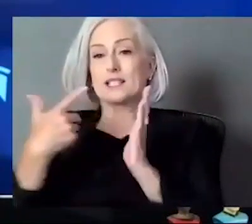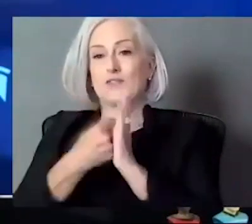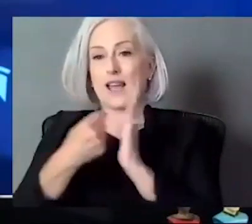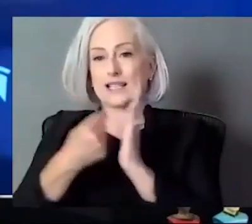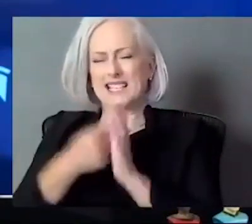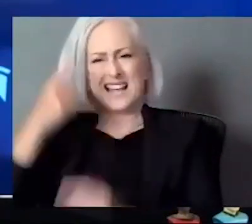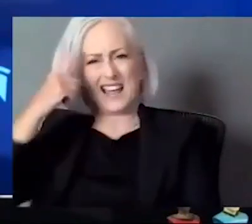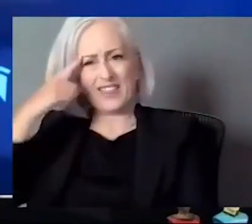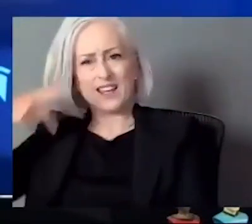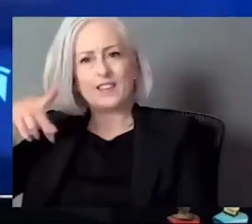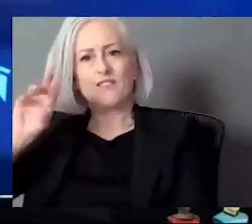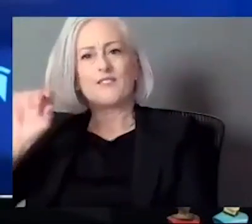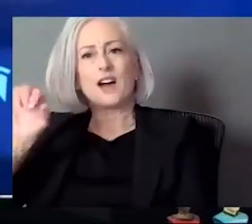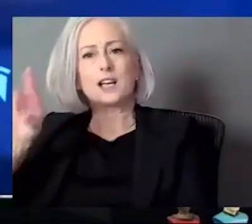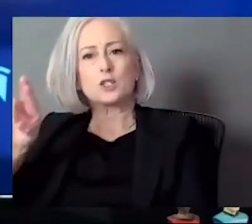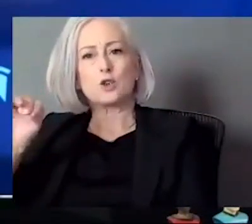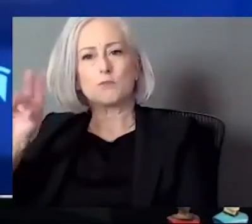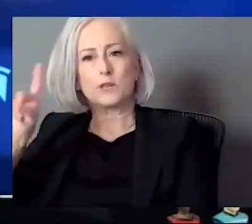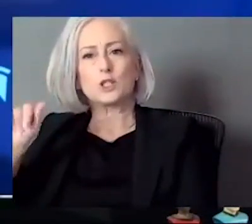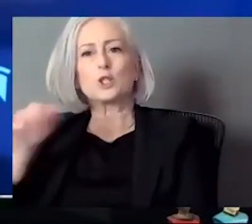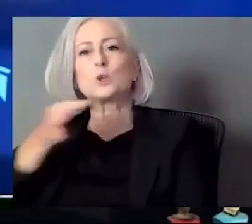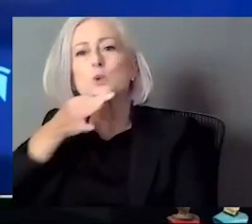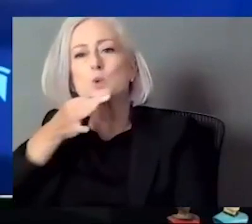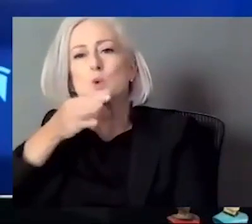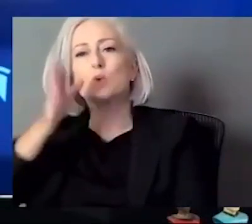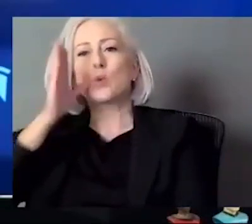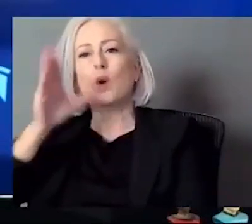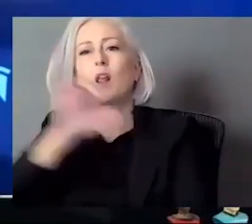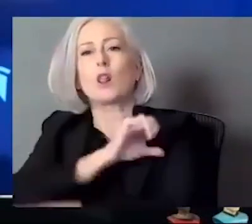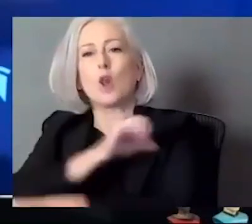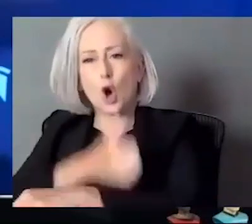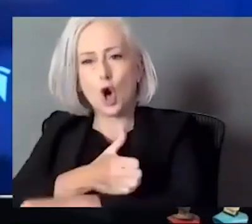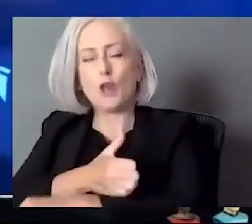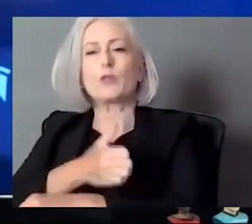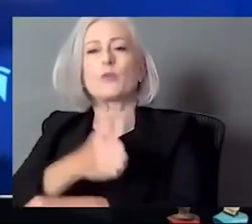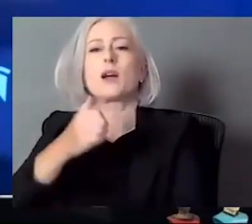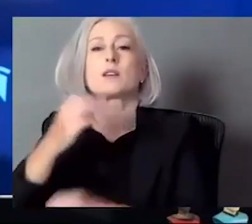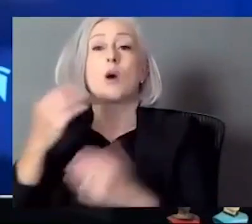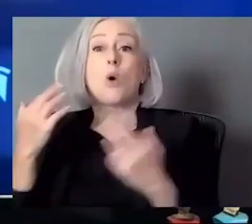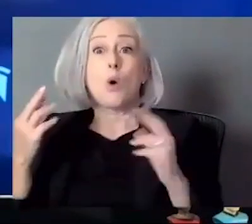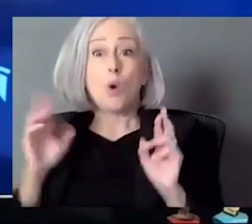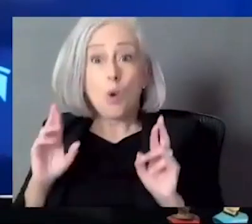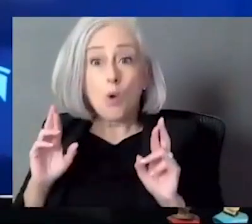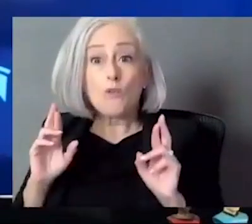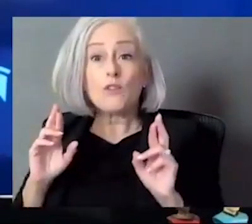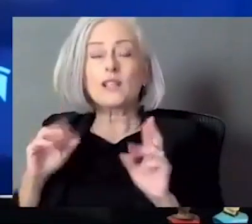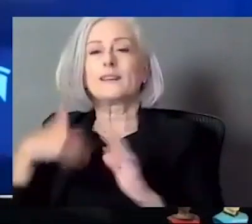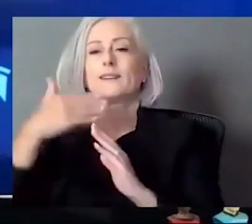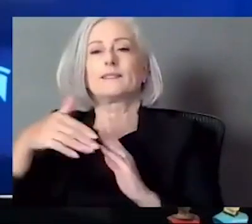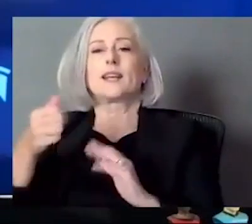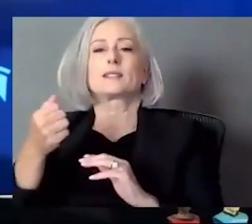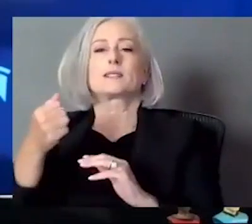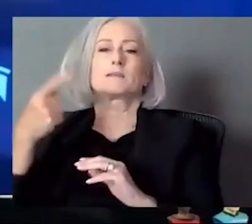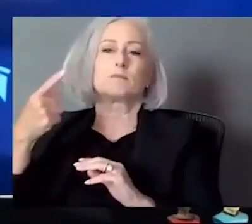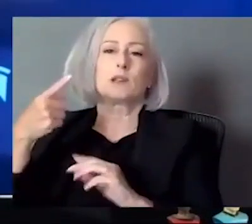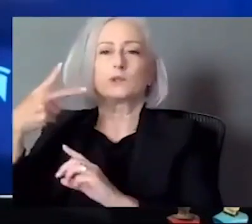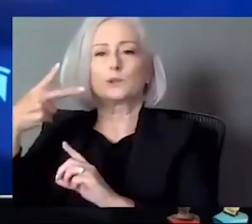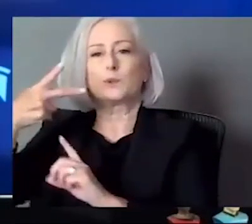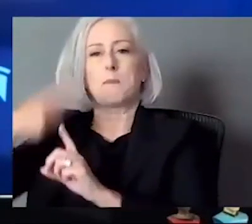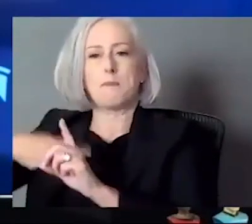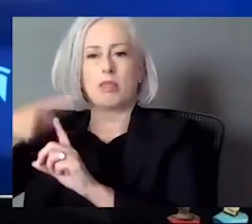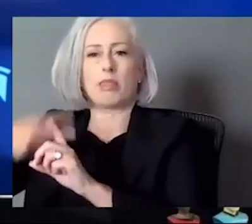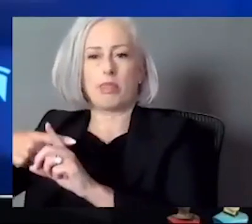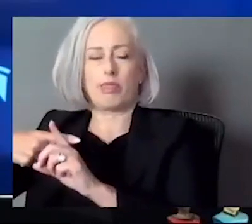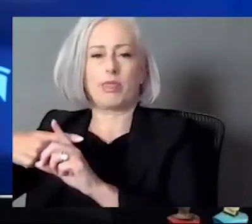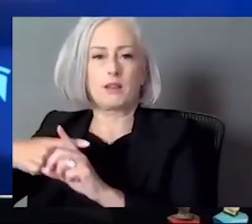going to get authorized in the very near future and sometime within, hopefully, the next few months, I think we will be entertaining the question of